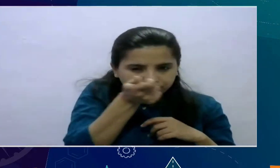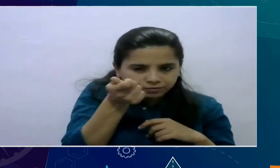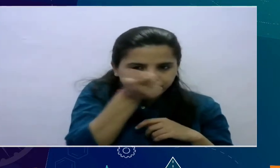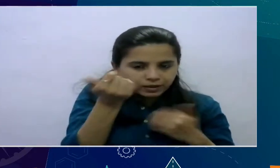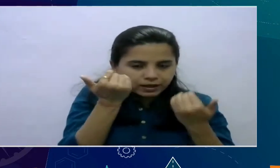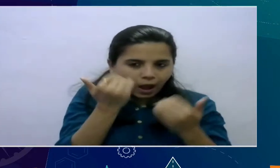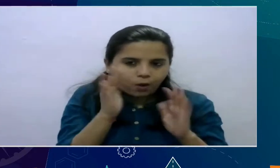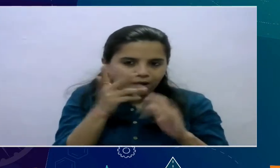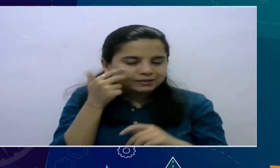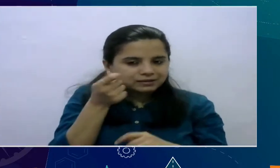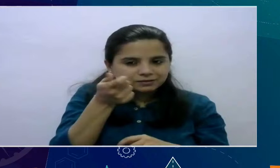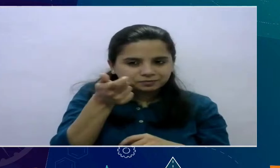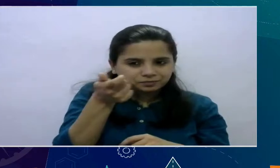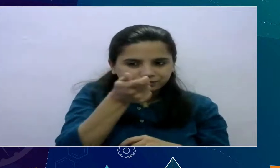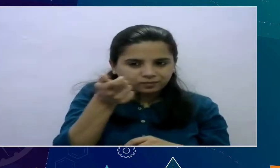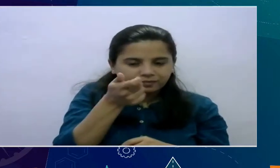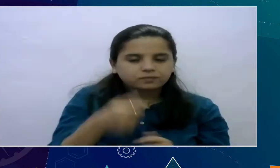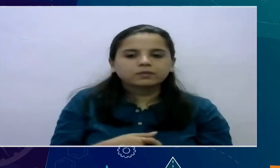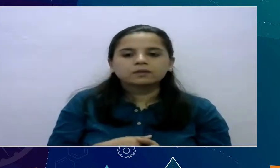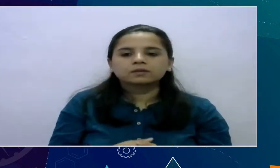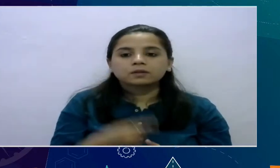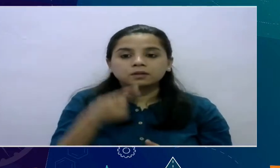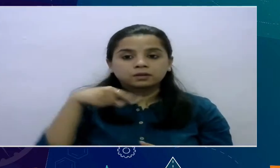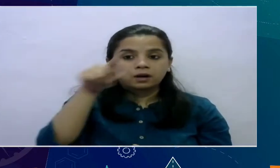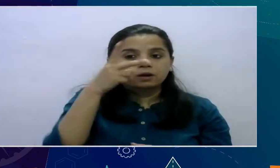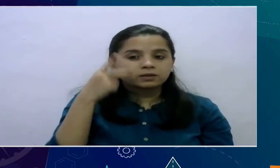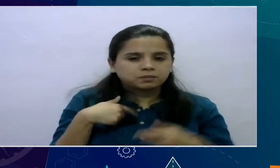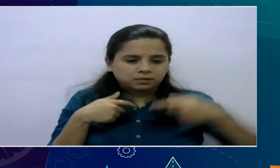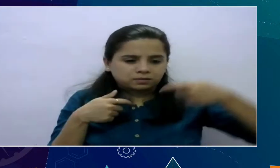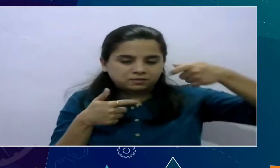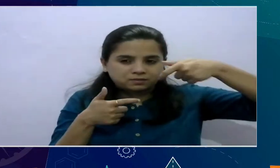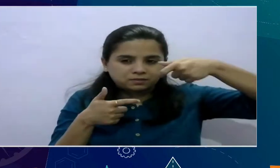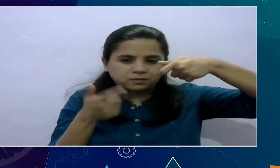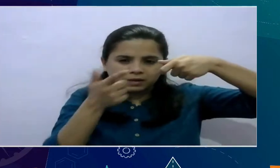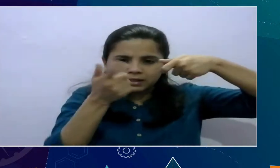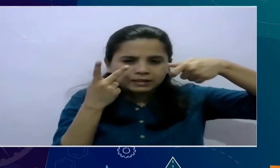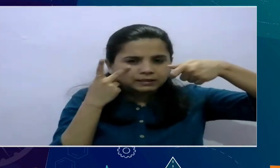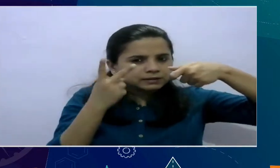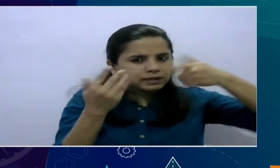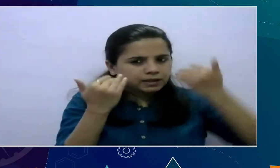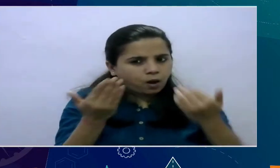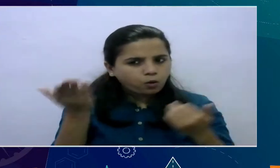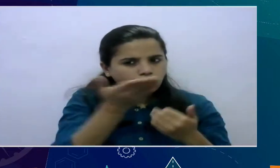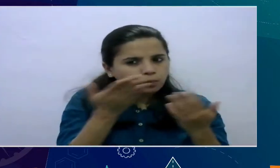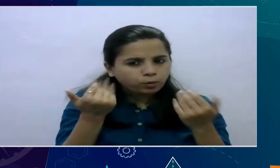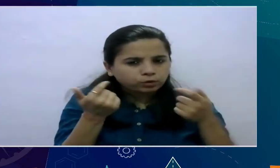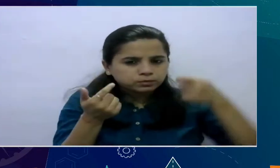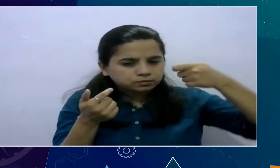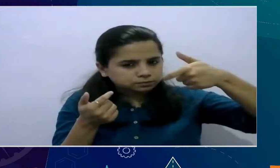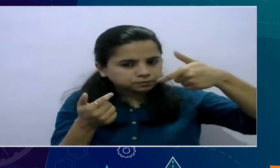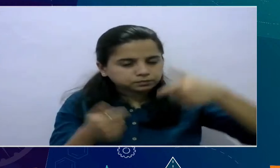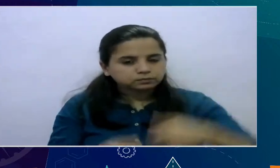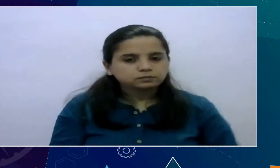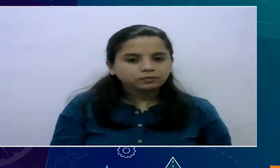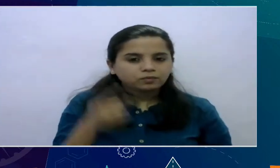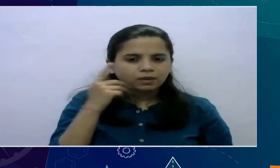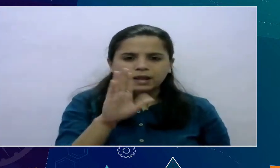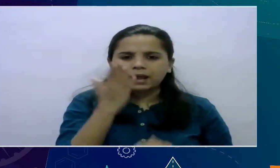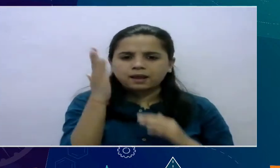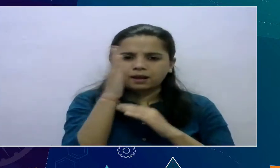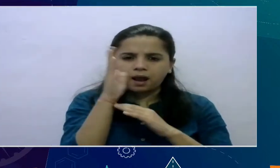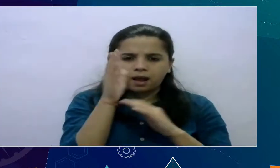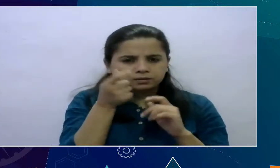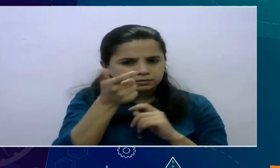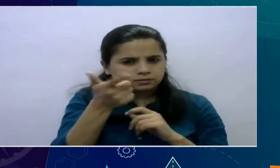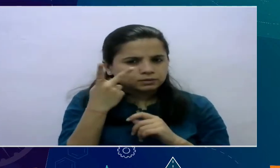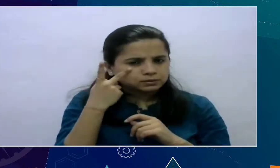Okay, now just tell me whether I'm glowing the laser light or not. Can you see anything inside the glass?